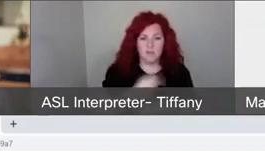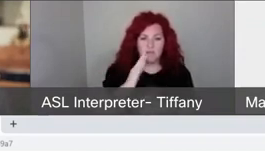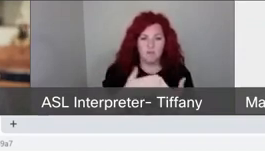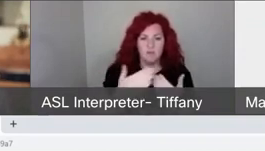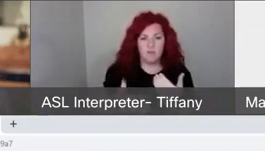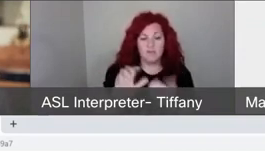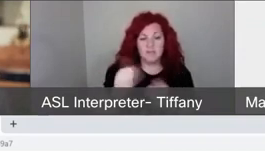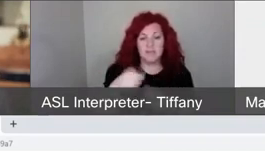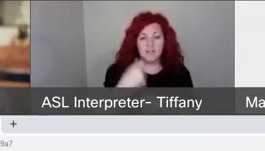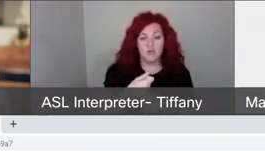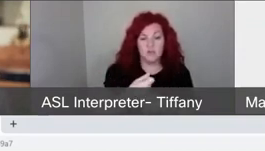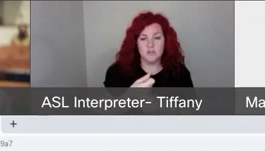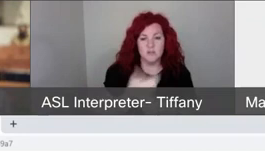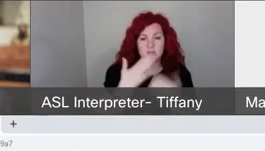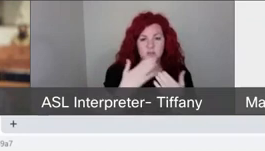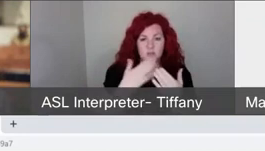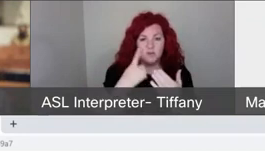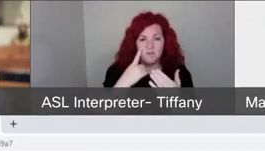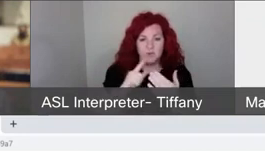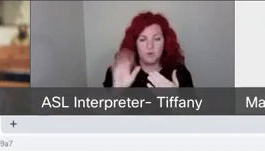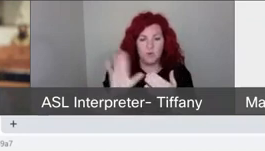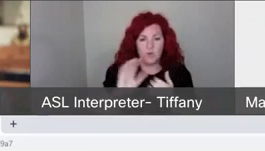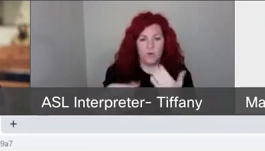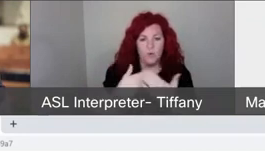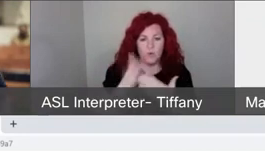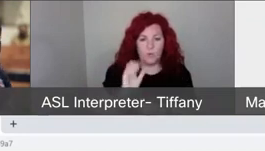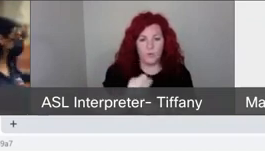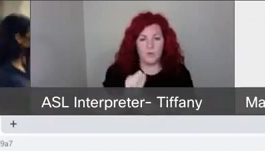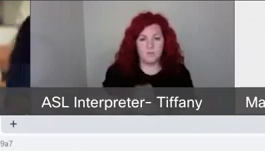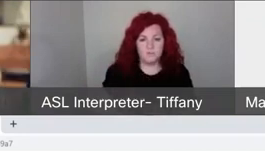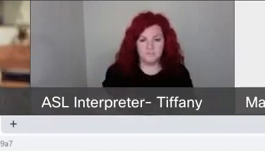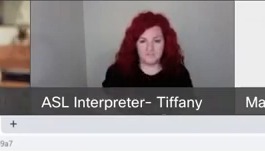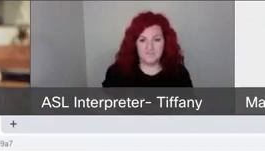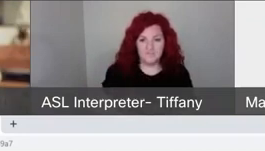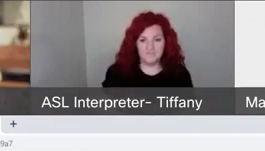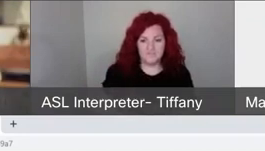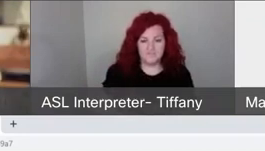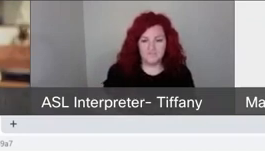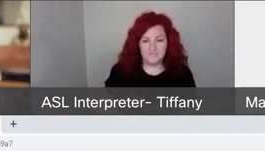Thank you. Thank you, and thank you so much for all your work.